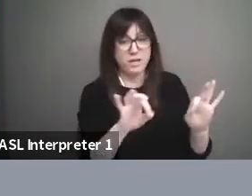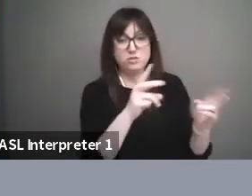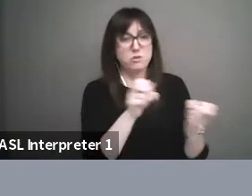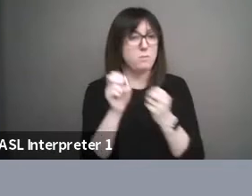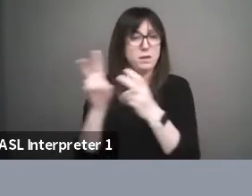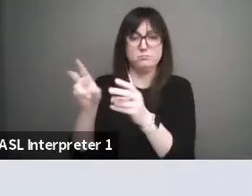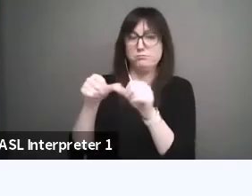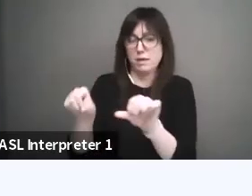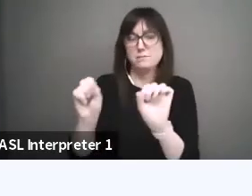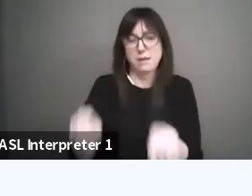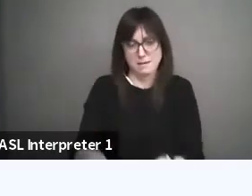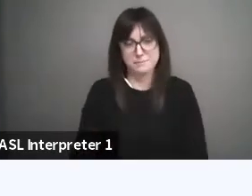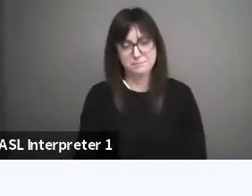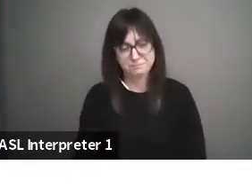and it will work.